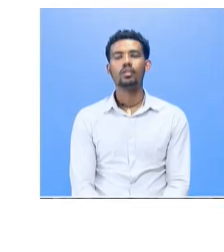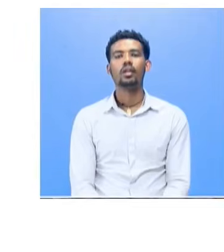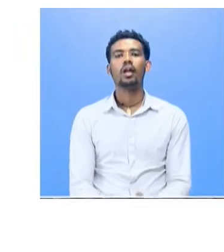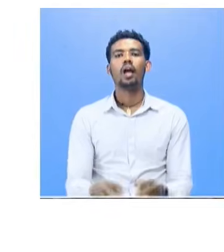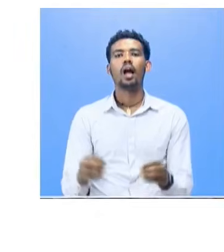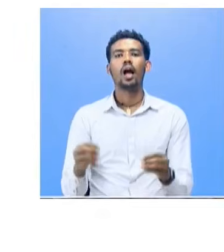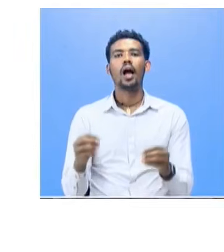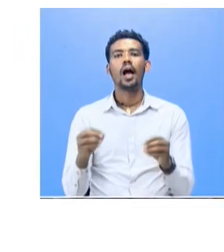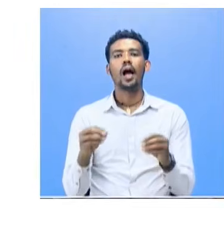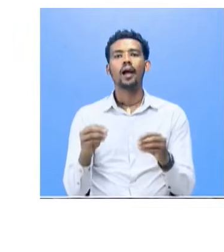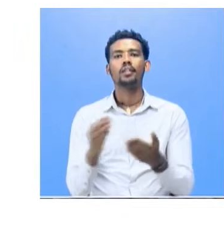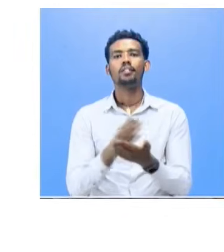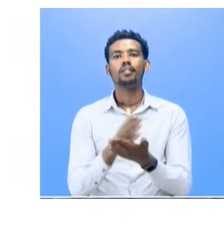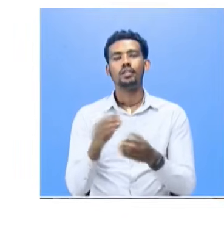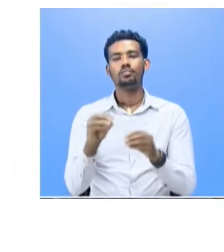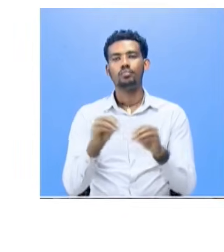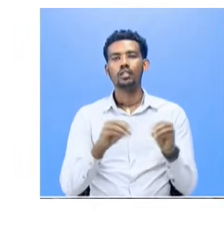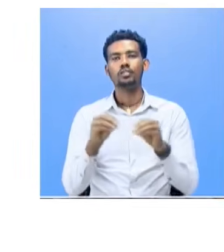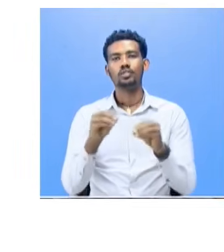1.